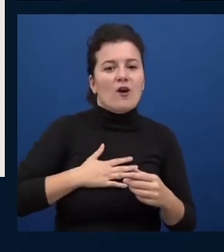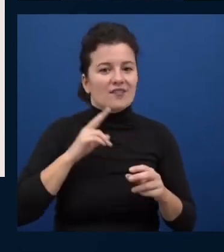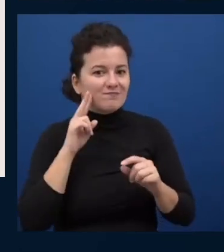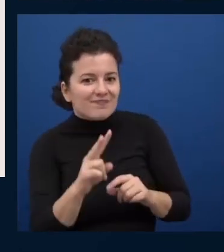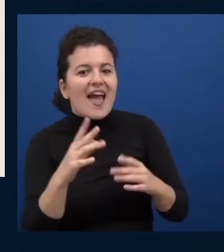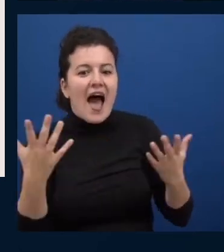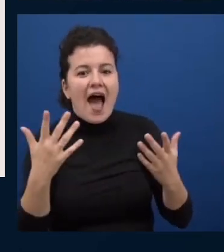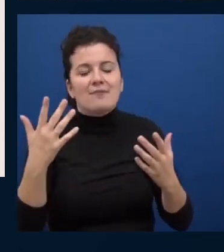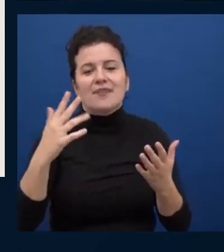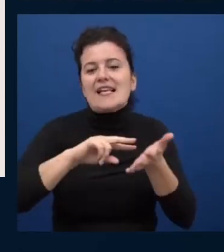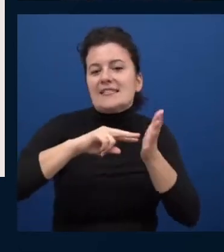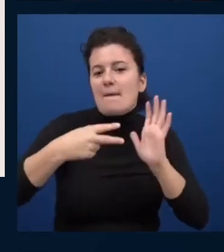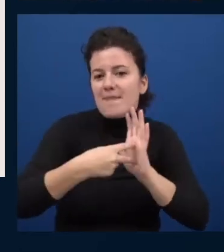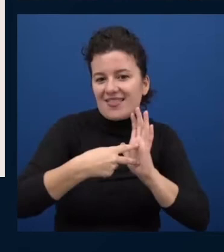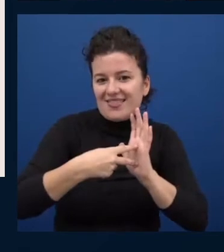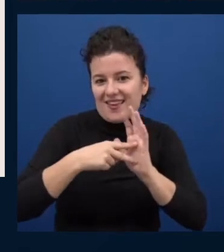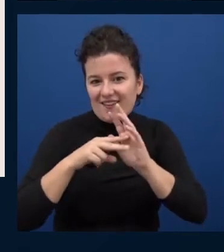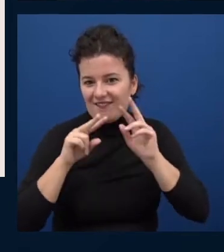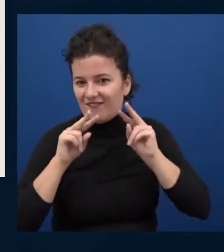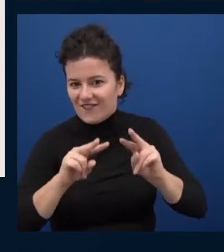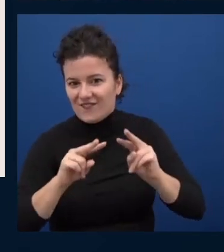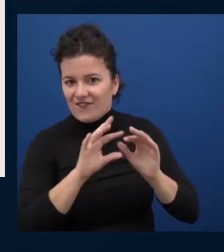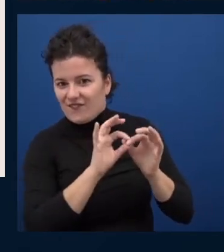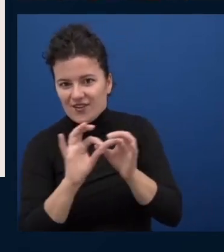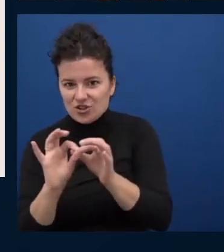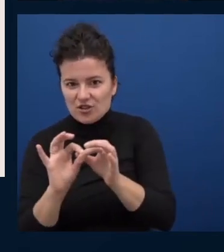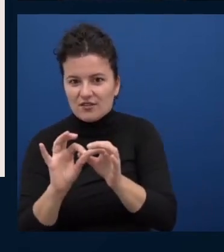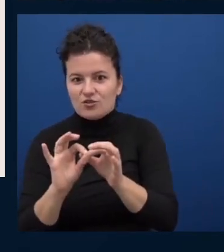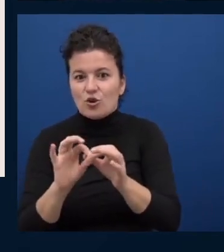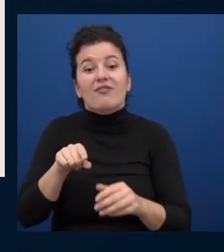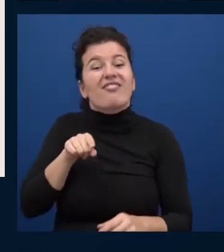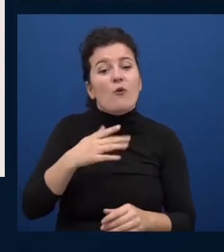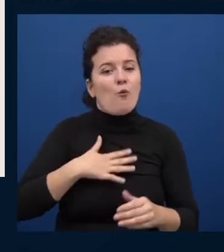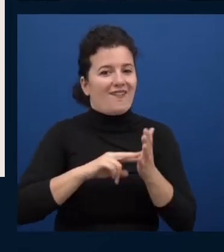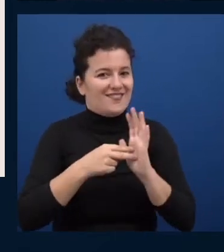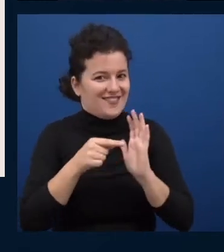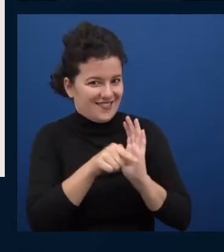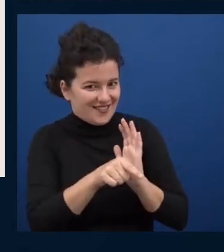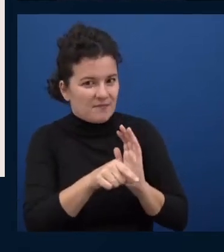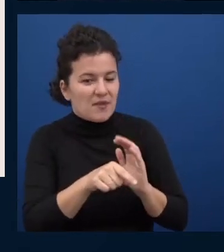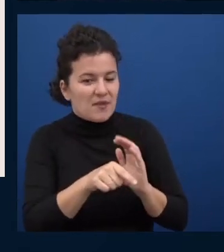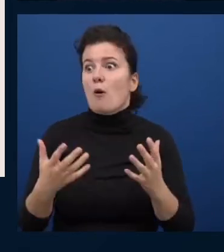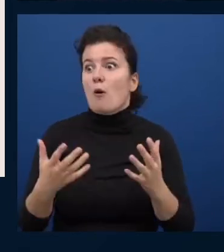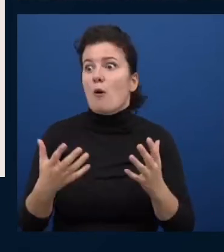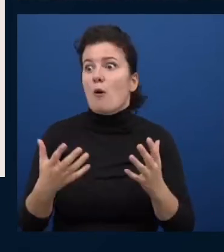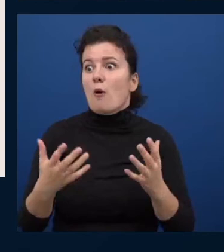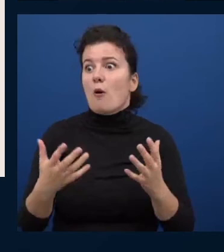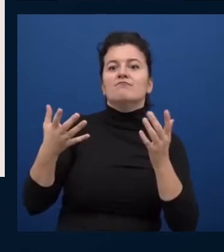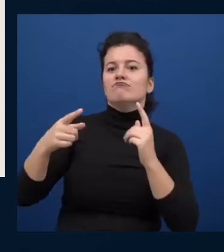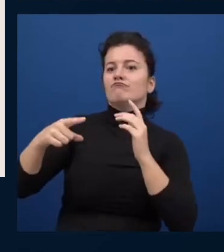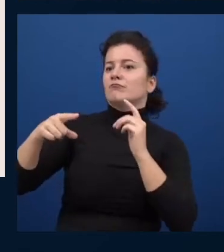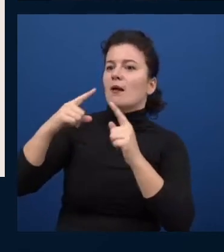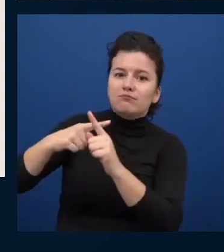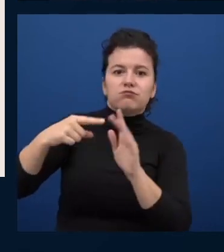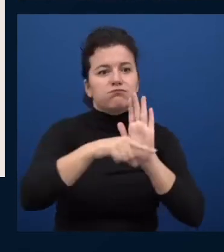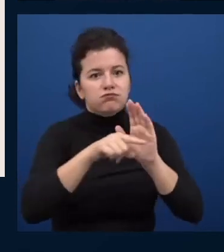versioning for Umbraco. So we will have real majors and minors from the .netcore project and moving